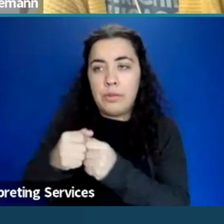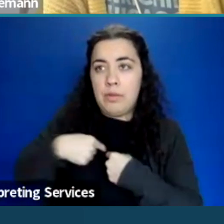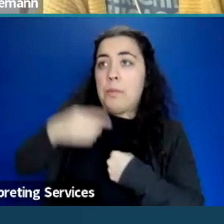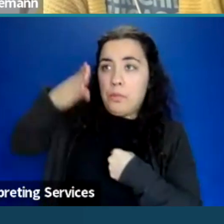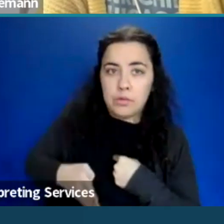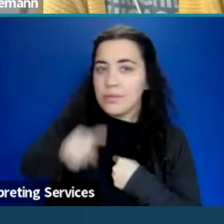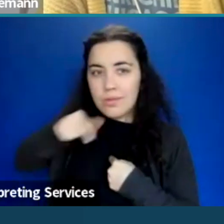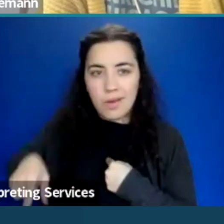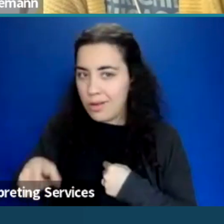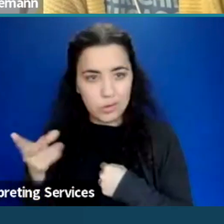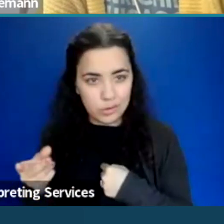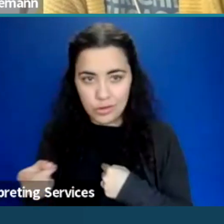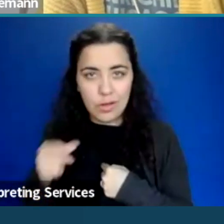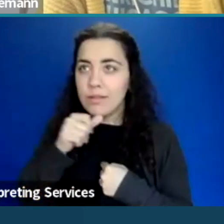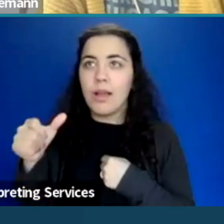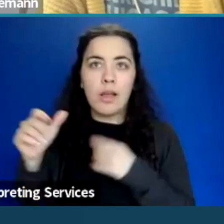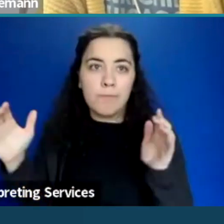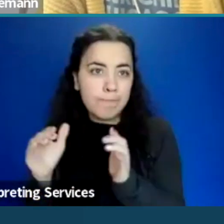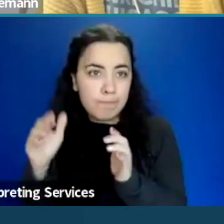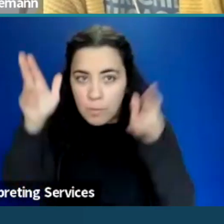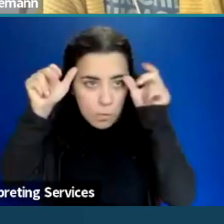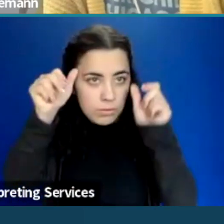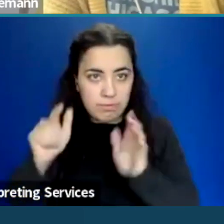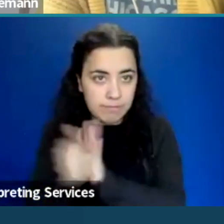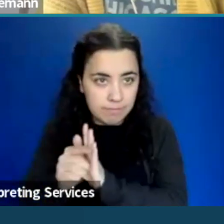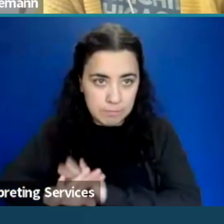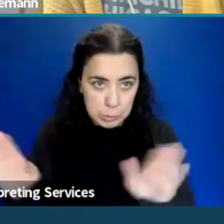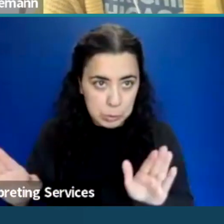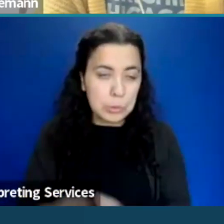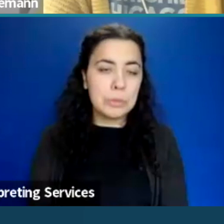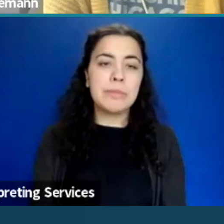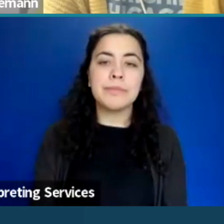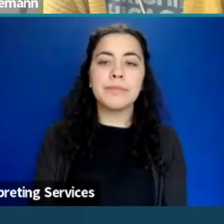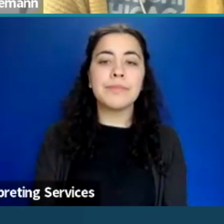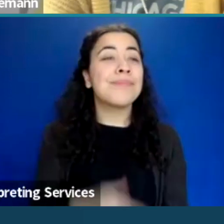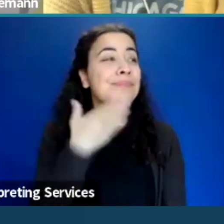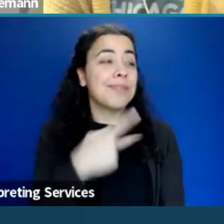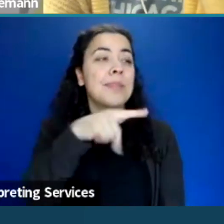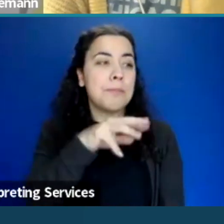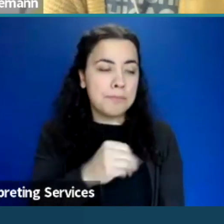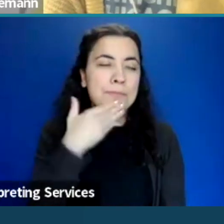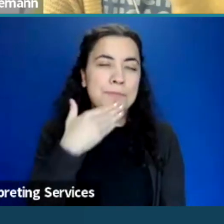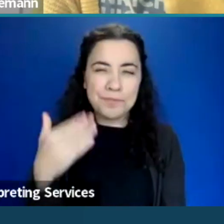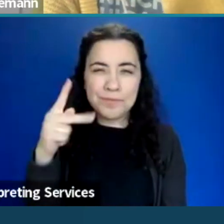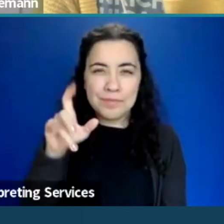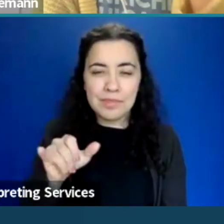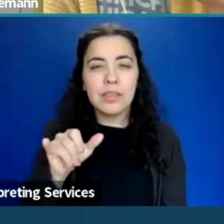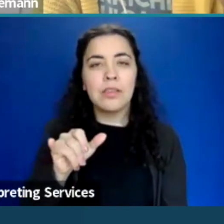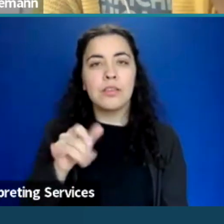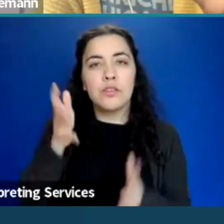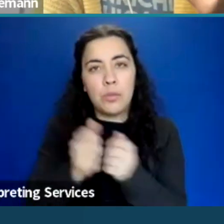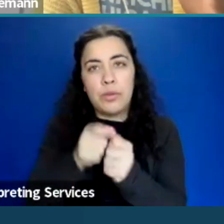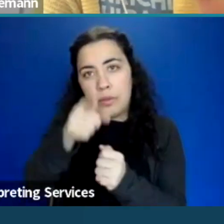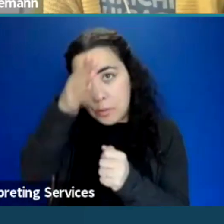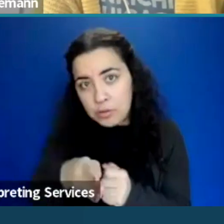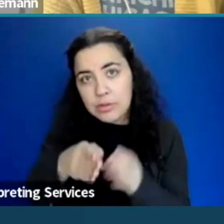dog, not the horse. Thank you, both Pam and Kelly. That was great. I hear you saying talk to the person, not the horse.